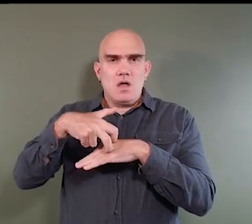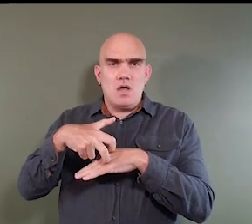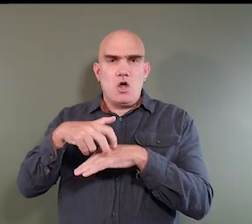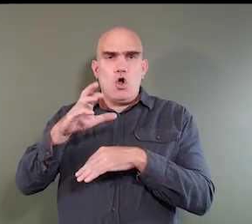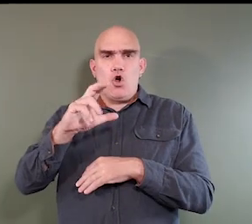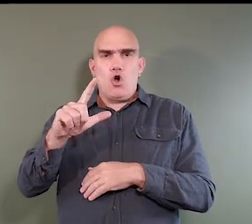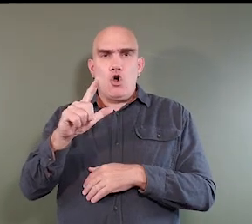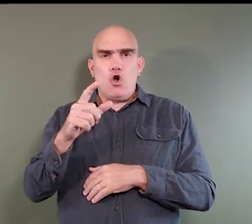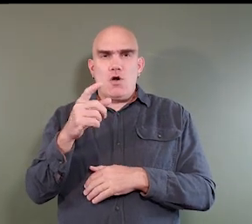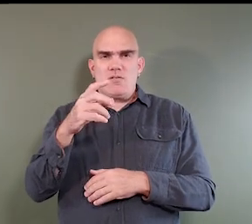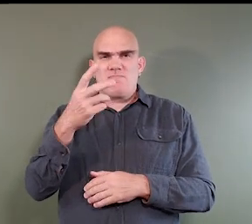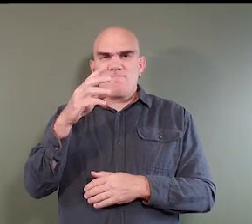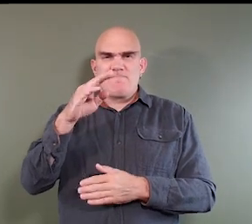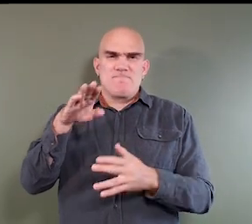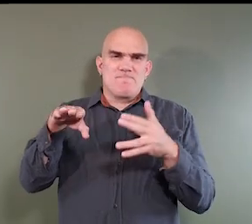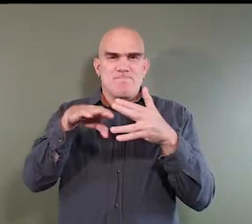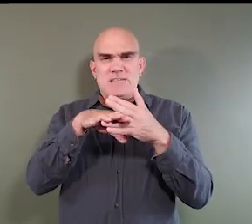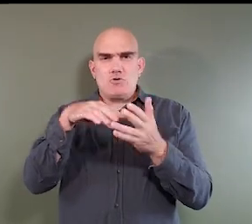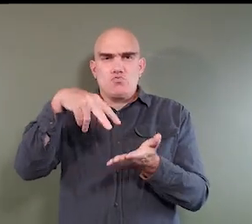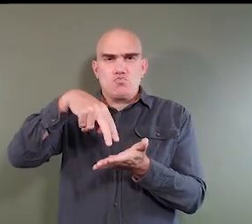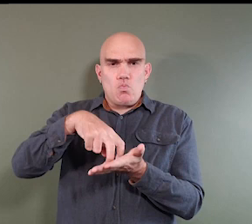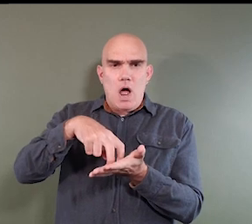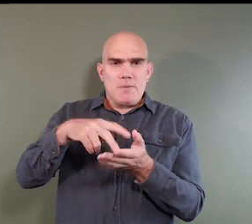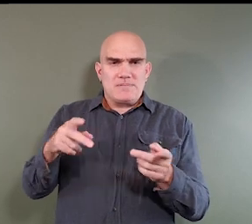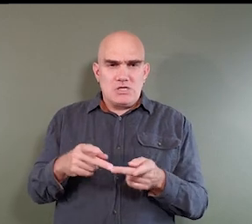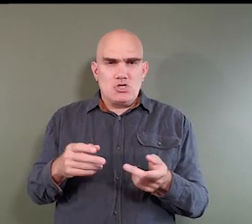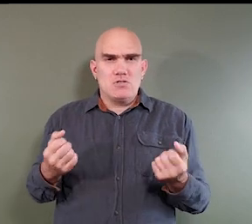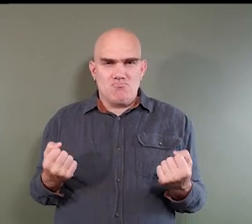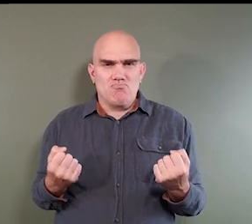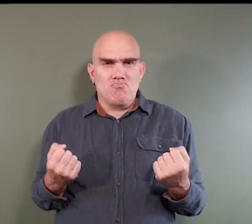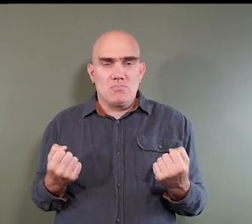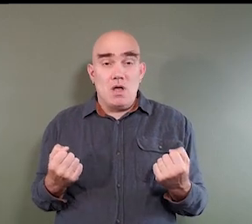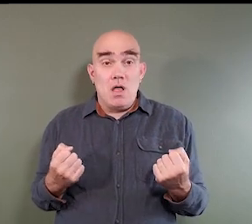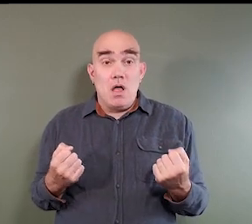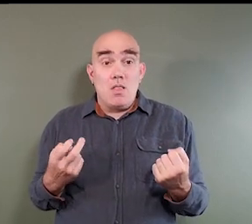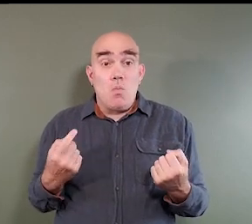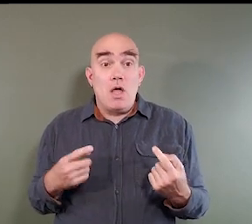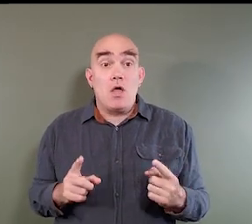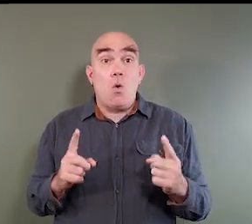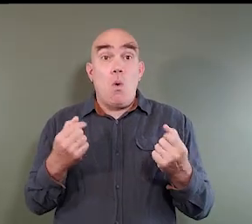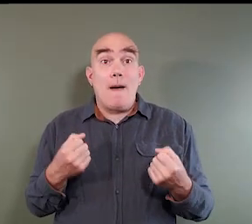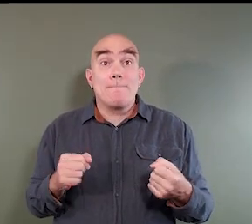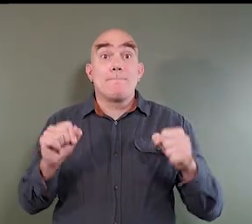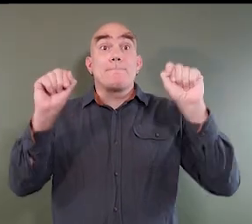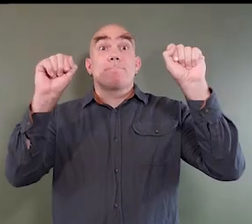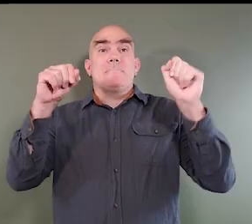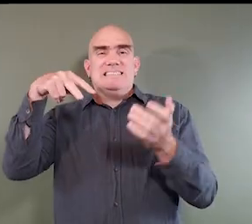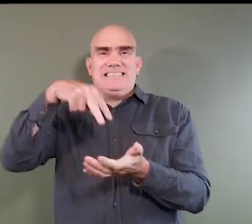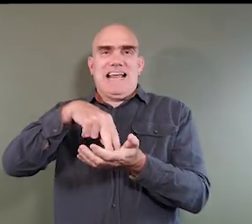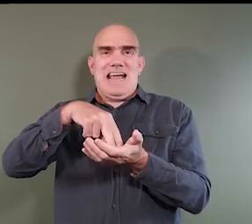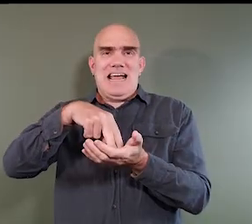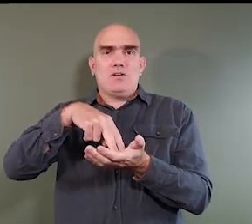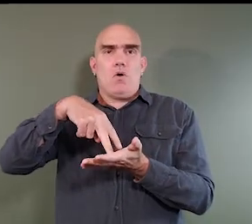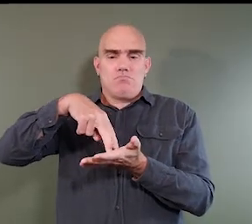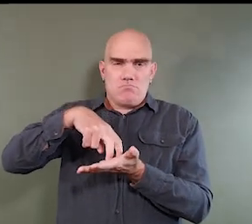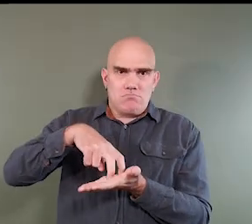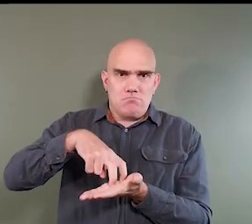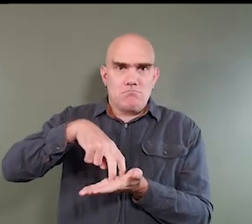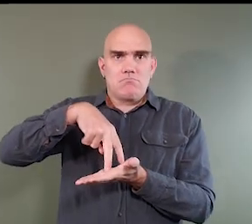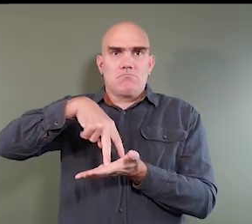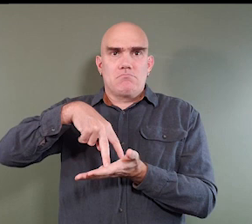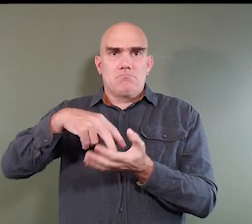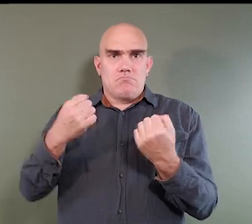position as you're down. And when you go upwards, overhead press, you come up standing all the way up tall, squeeze your